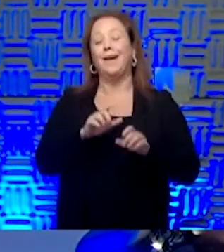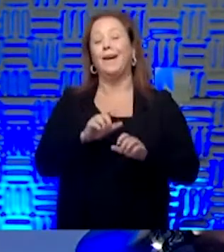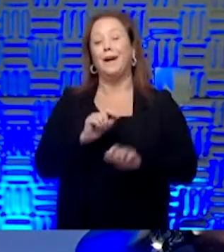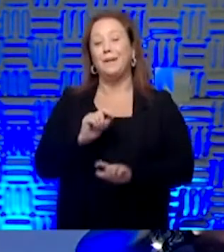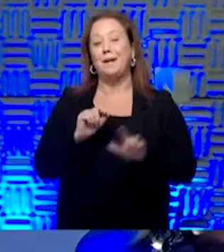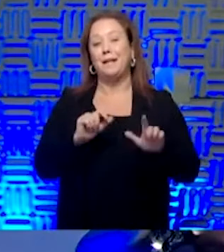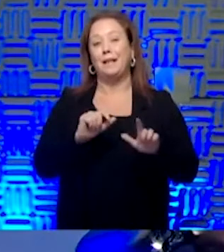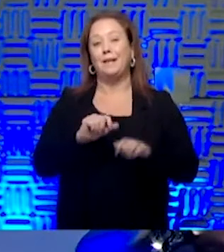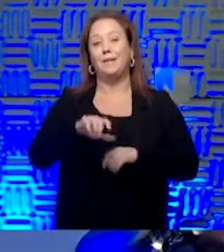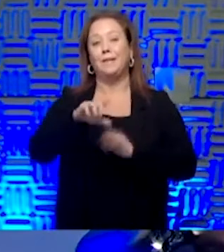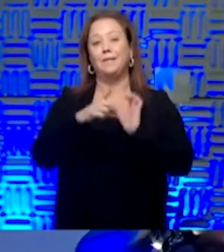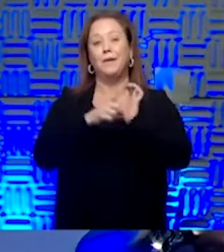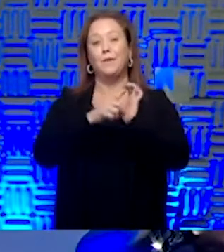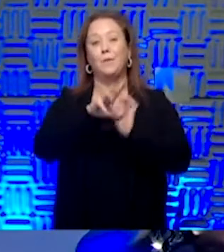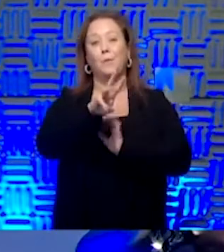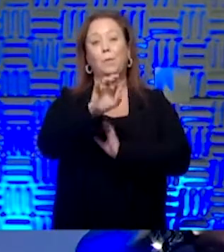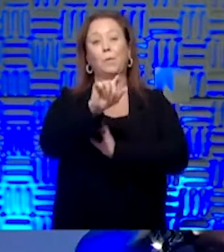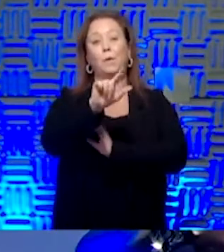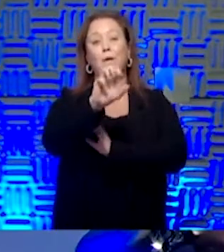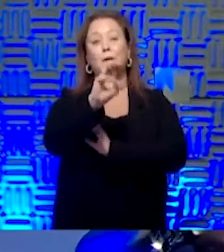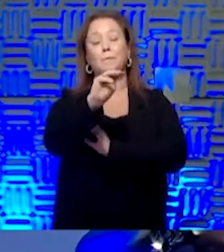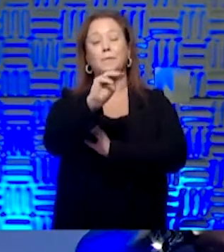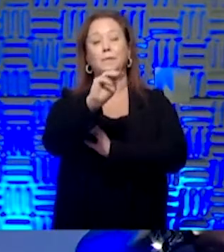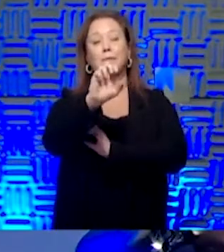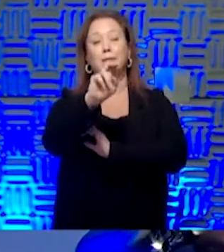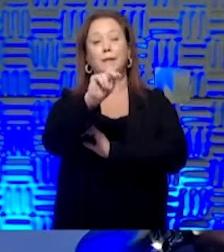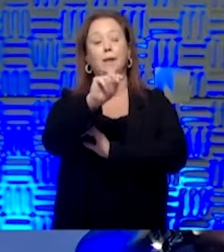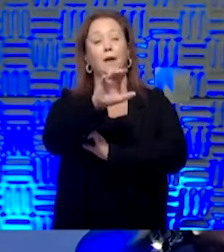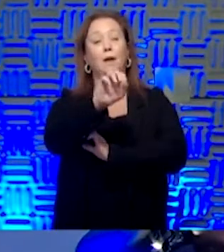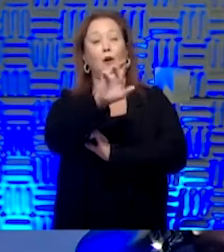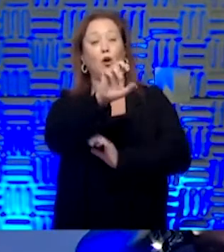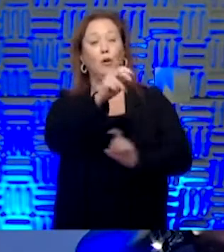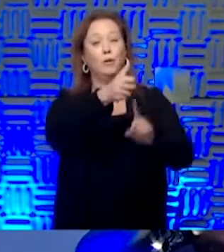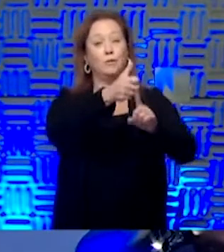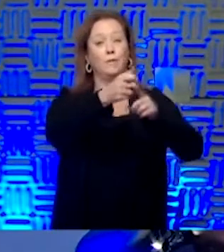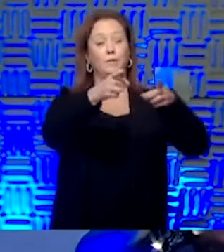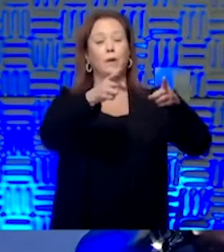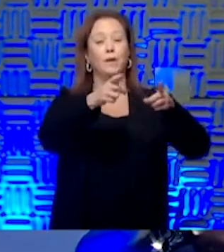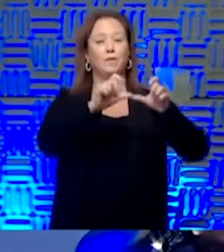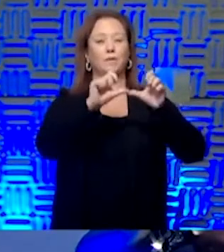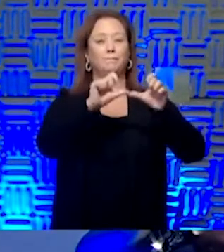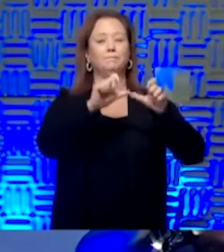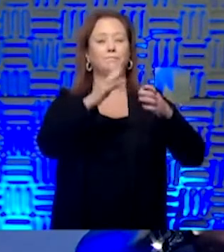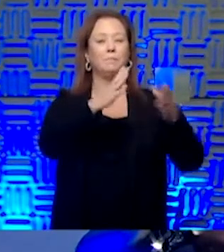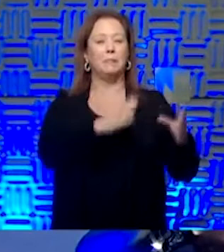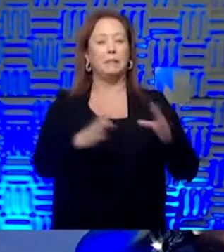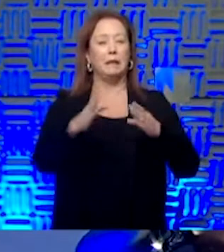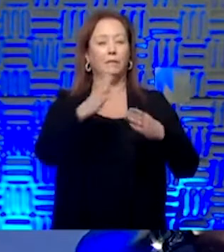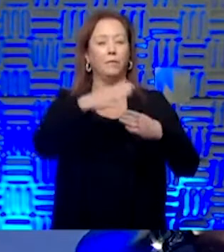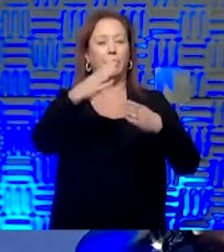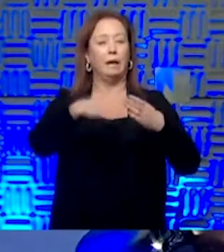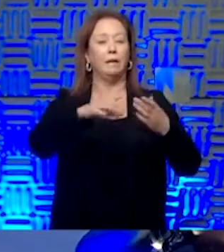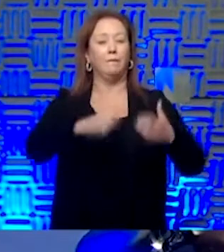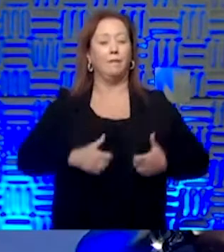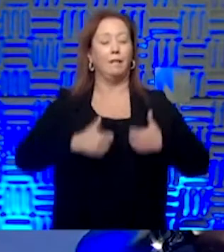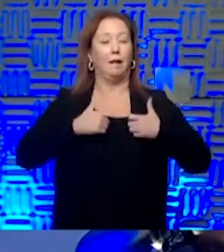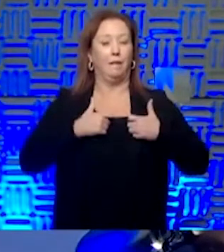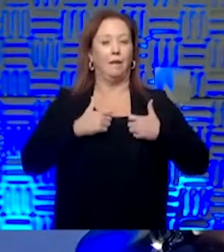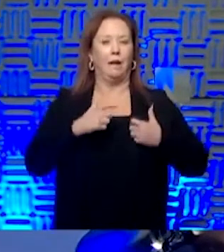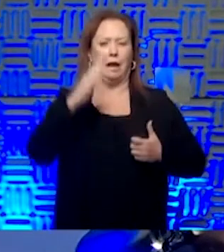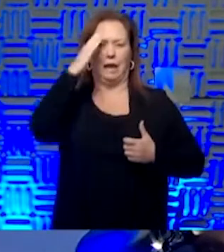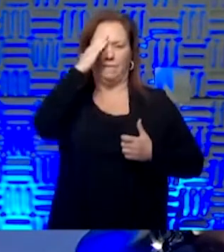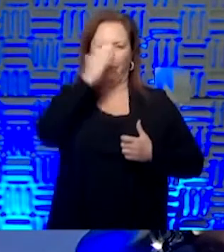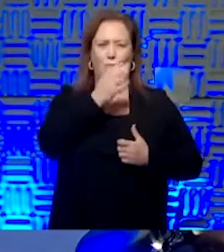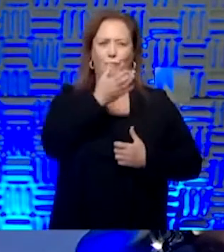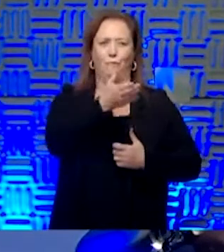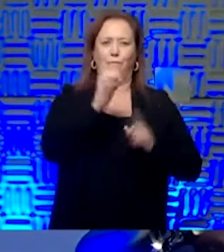left, Karen Porter-Williamson. Karen is the Director of Palliative Care here at the University of Kansas Health System. I've known Karen for